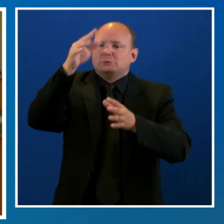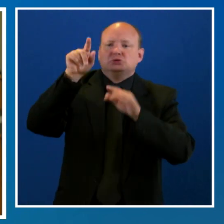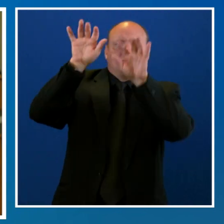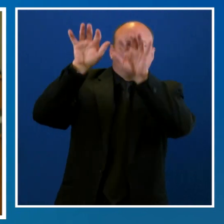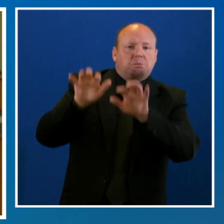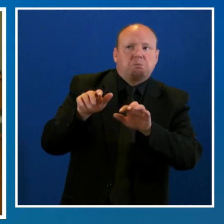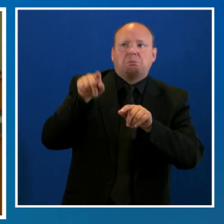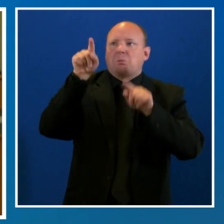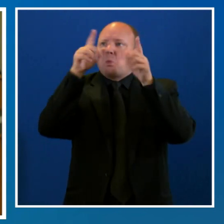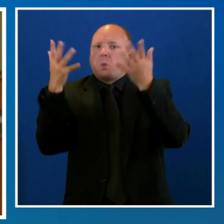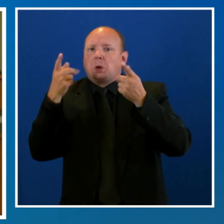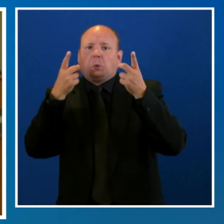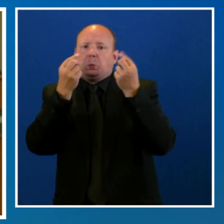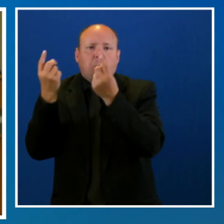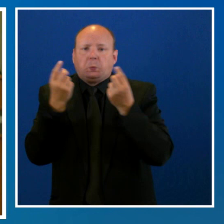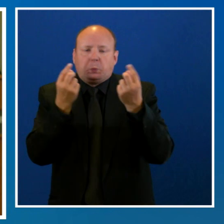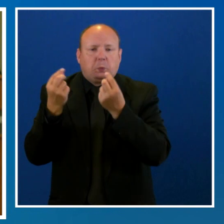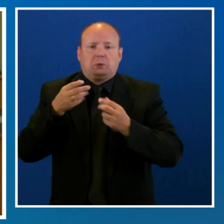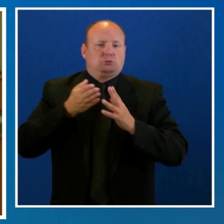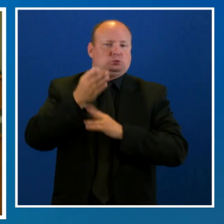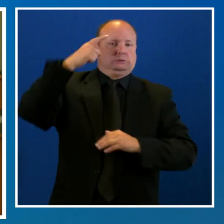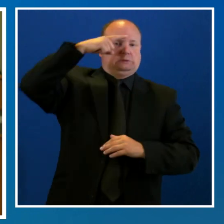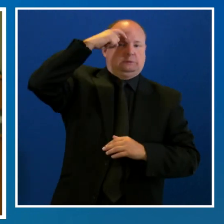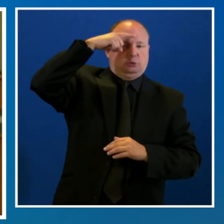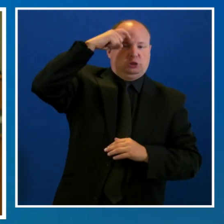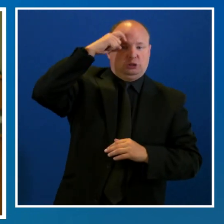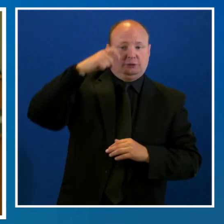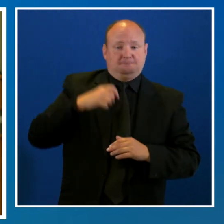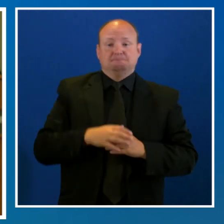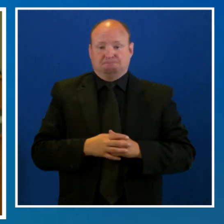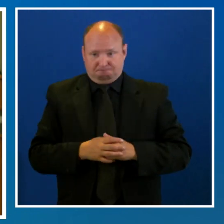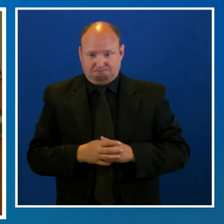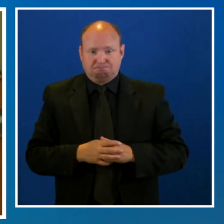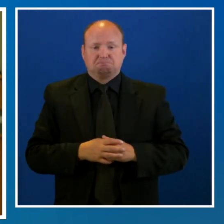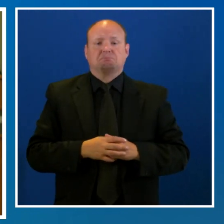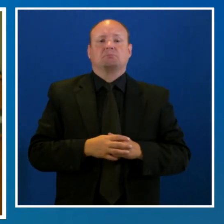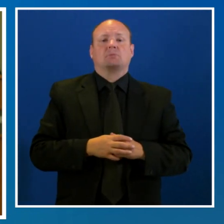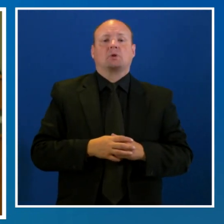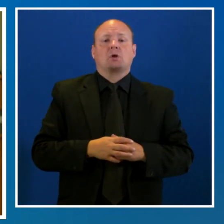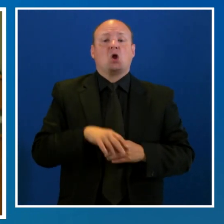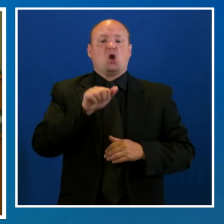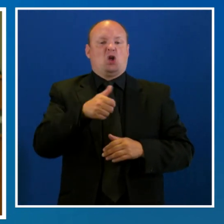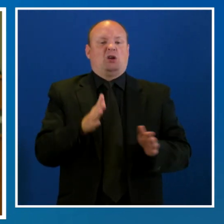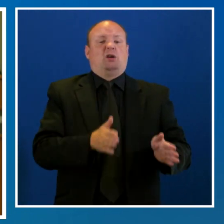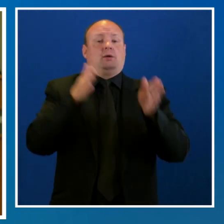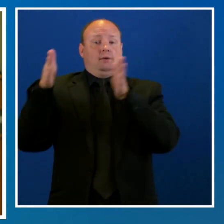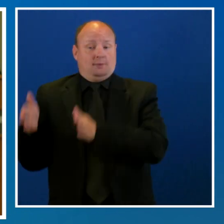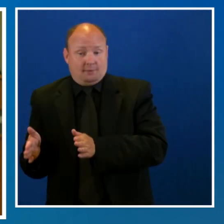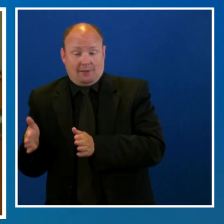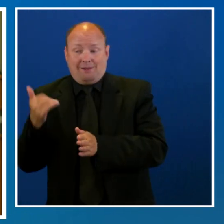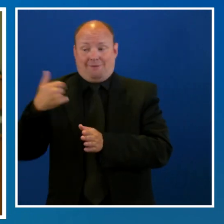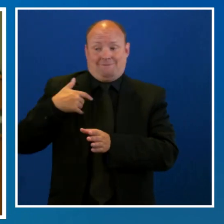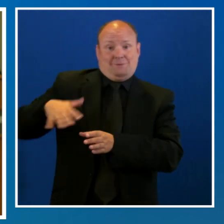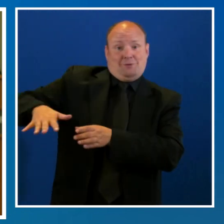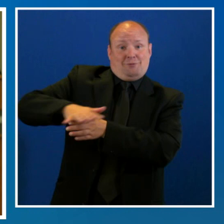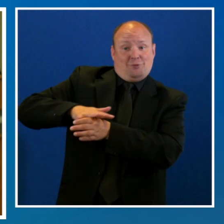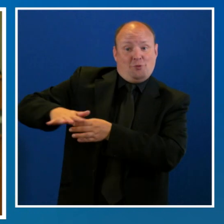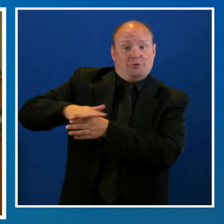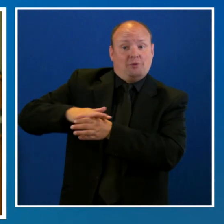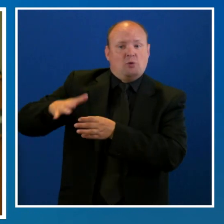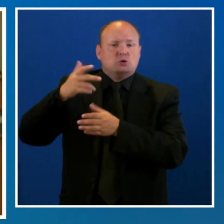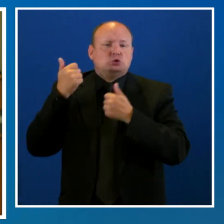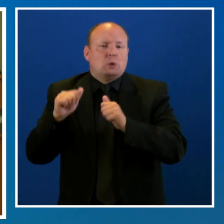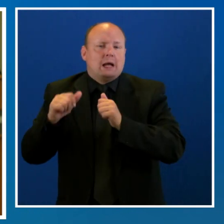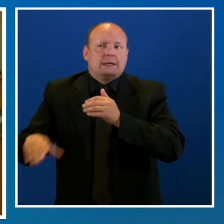Switching gears a little bit, there's also some good news on local efforts to get additional housing stability funds